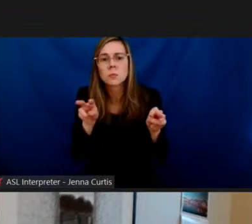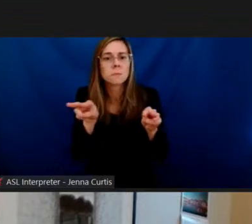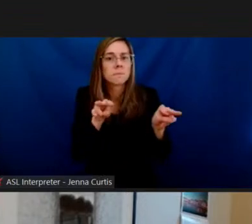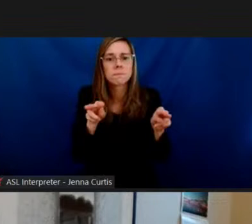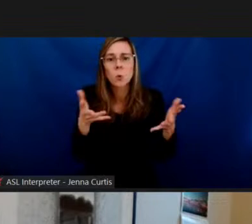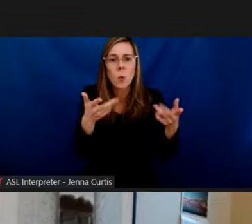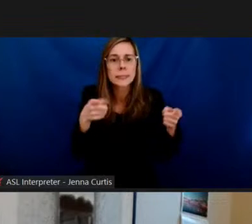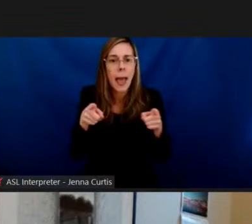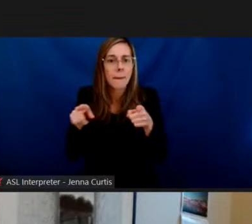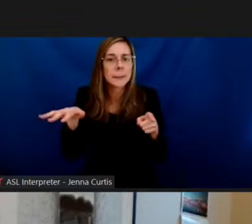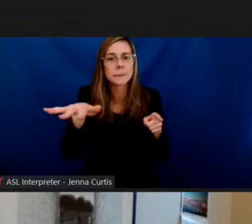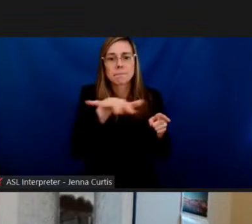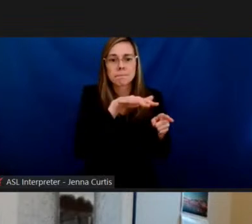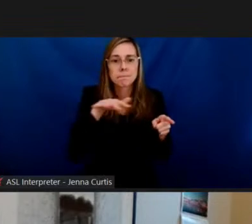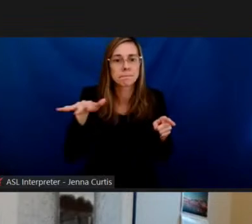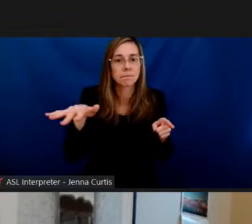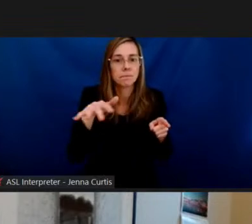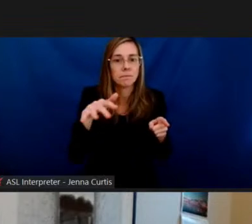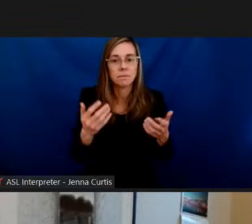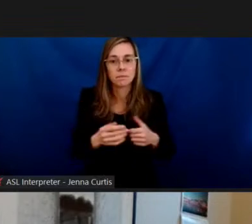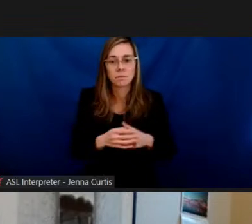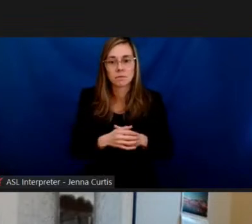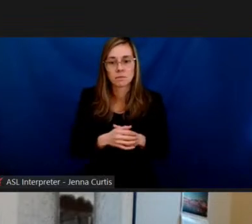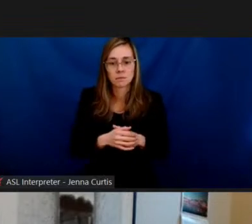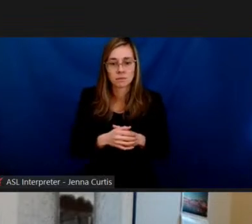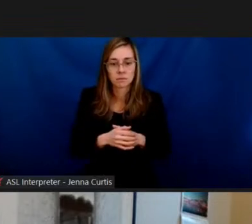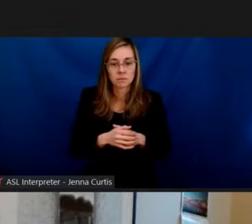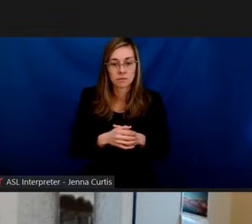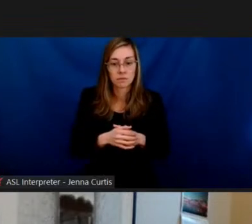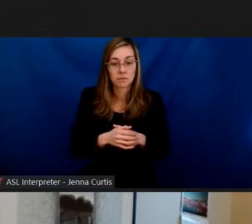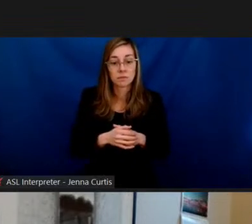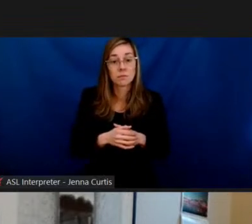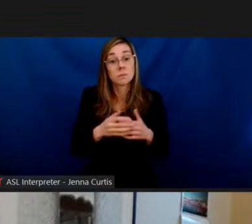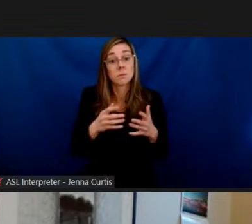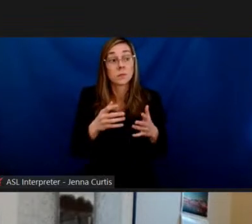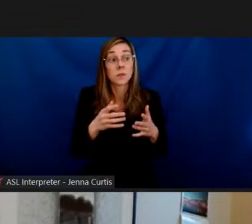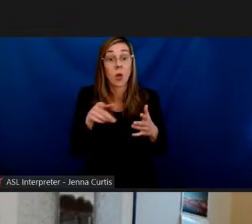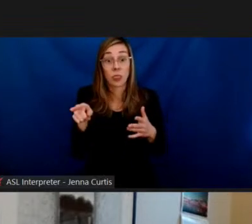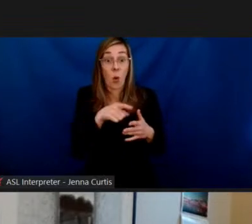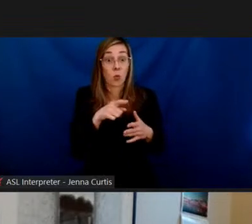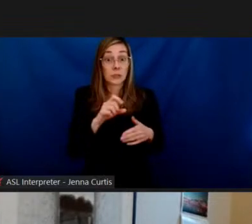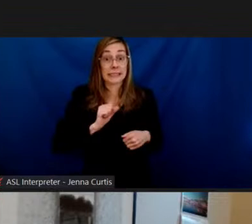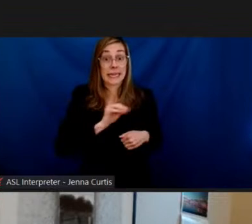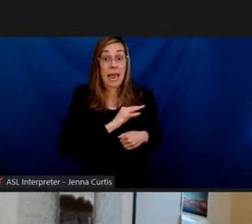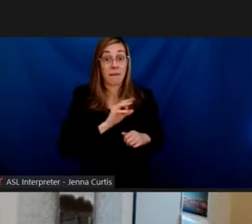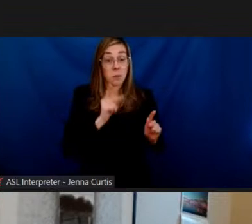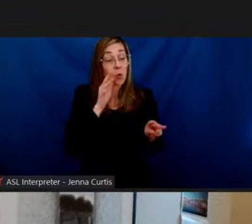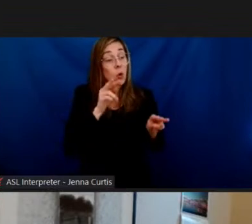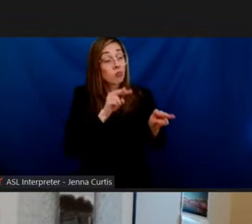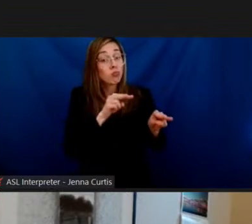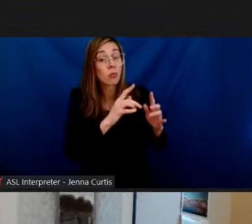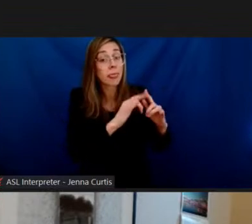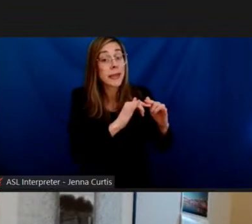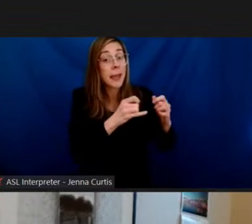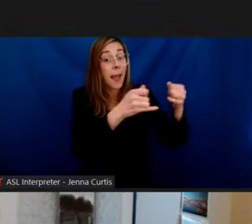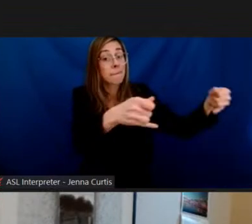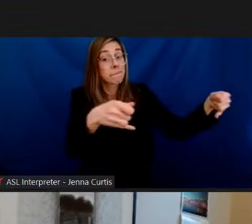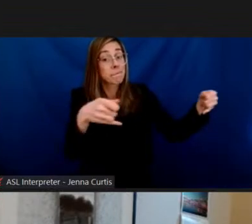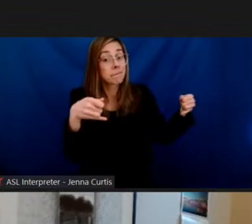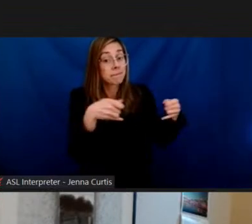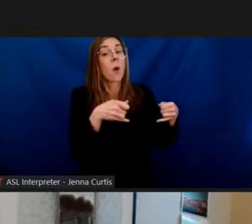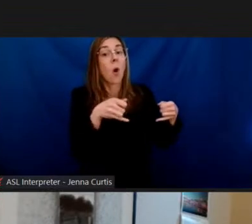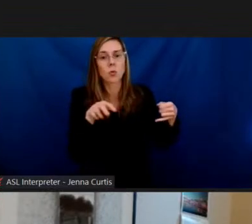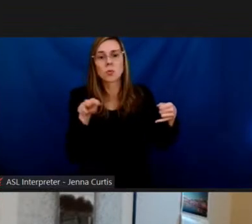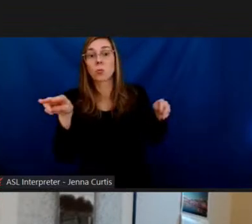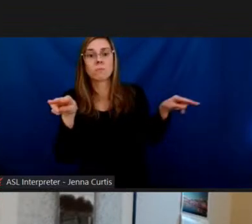as well as we've indicated around the camp in a 1,000-foot radius. If it turns out that it starts to cause problems